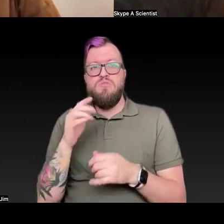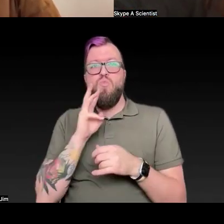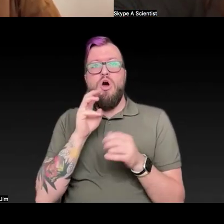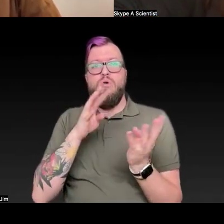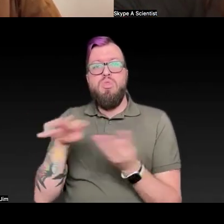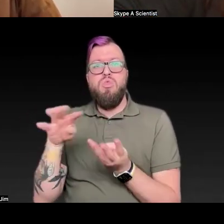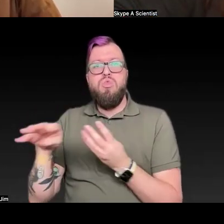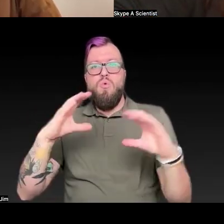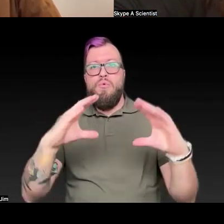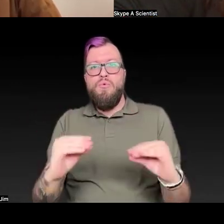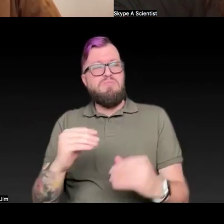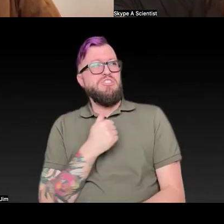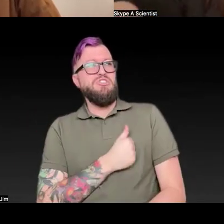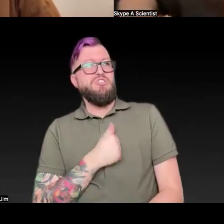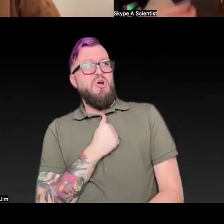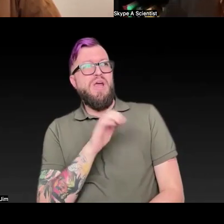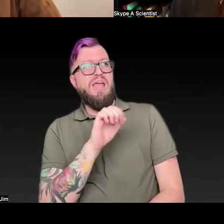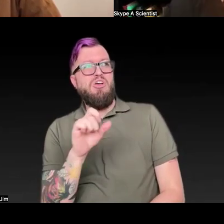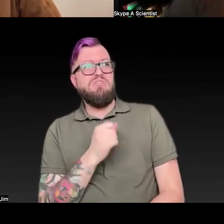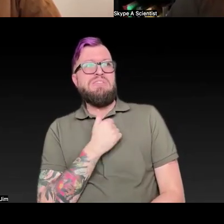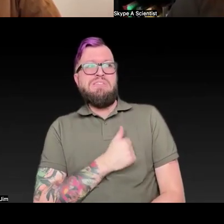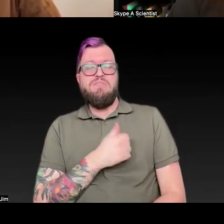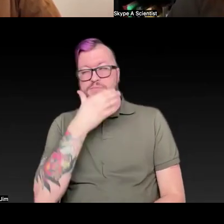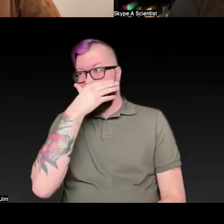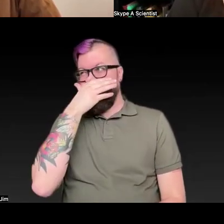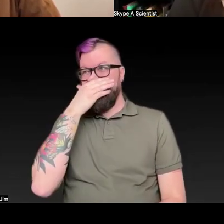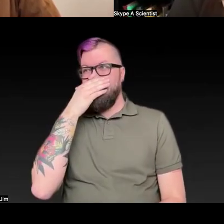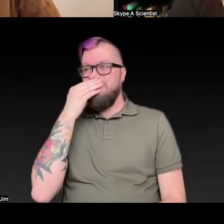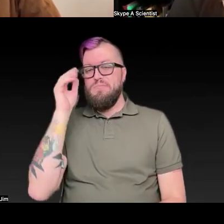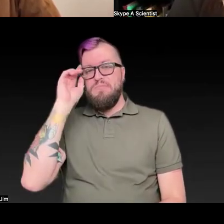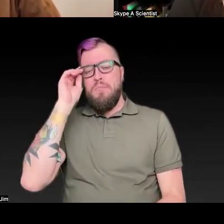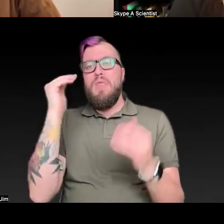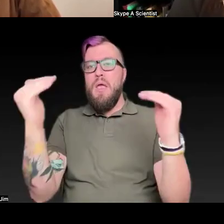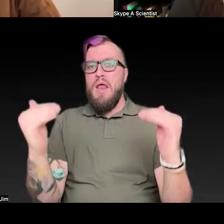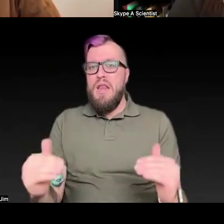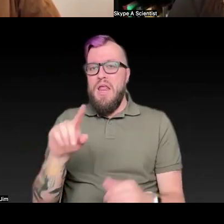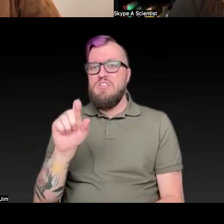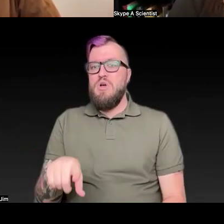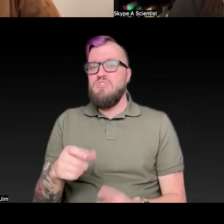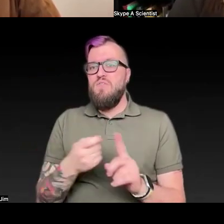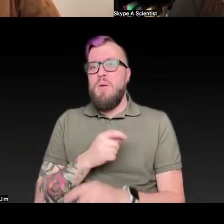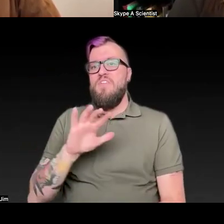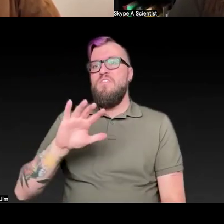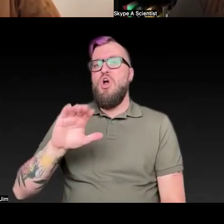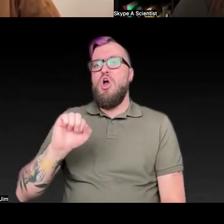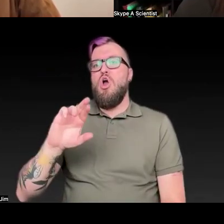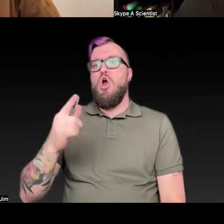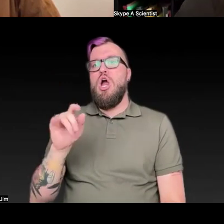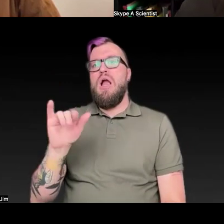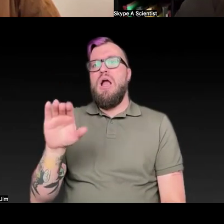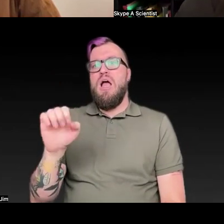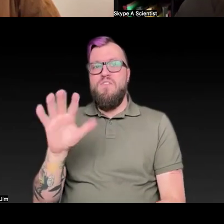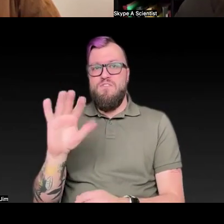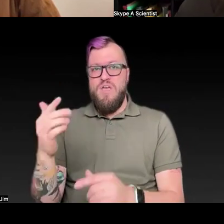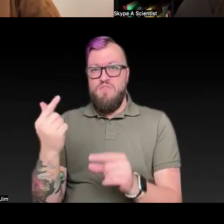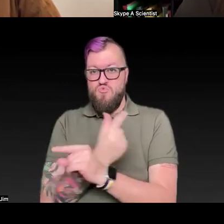Sorry, eels. Bummer for eels. Yeah. Okay. Our next question comes from Argyle fifth grade classrooms. Should we stop